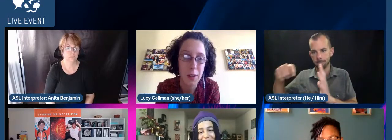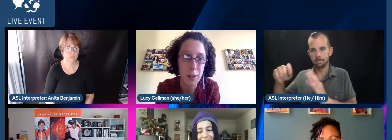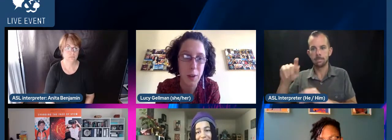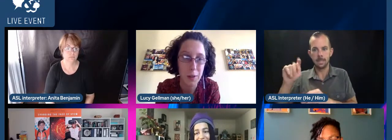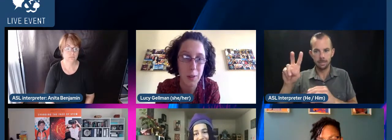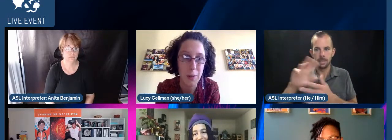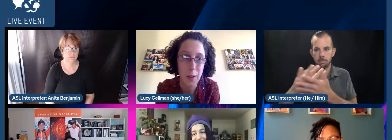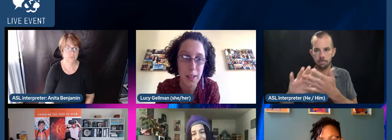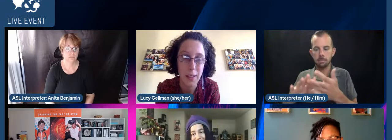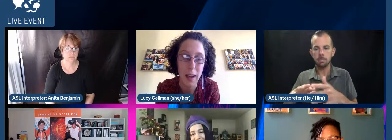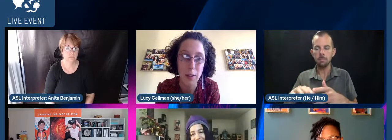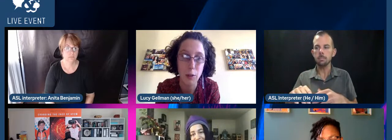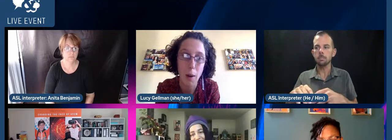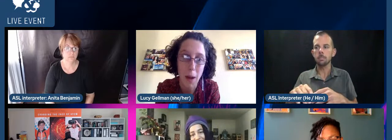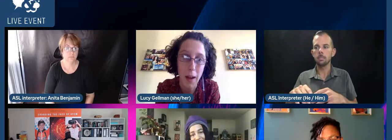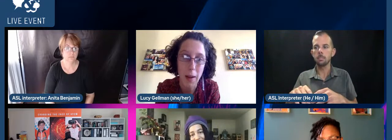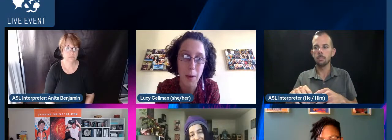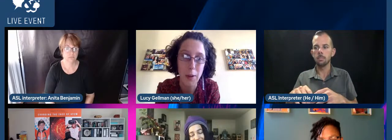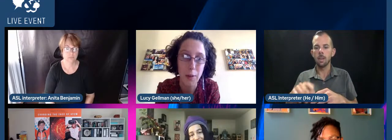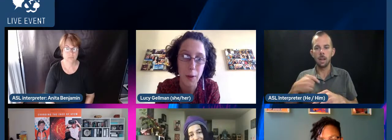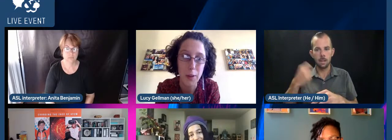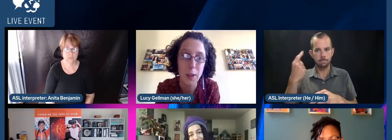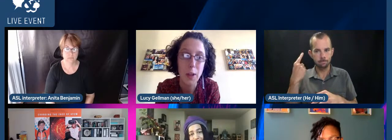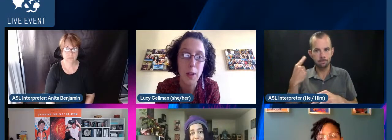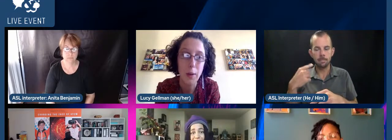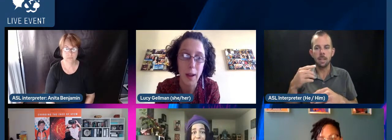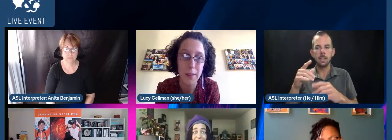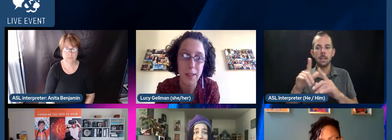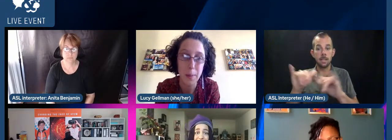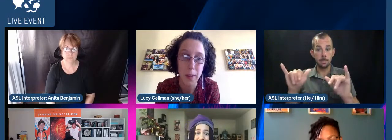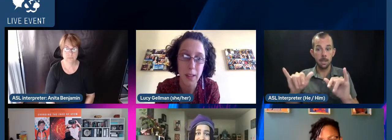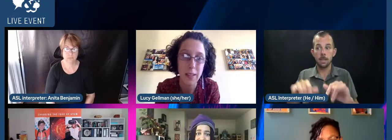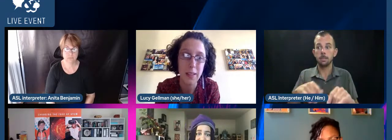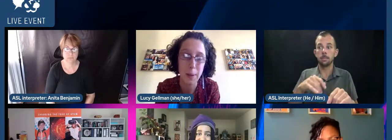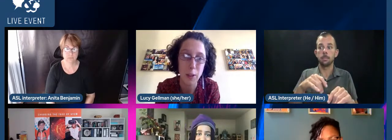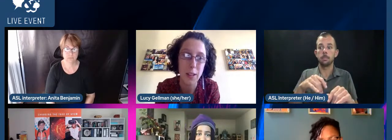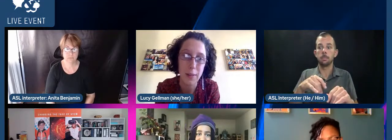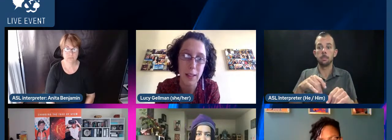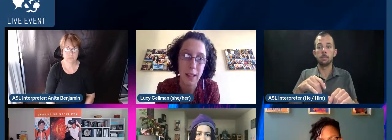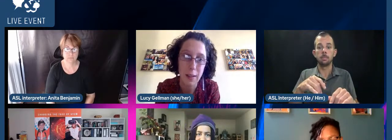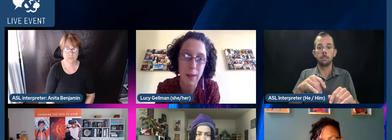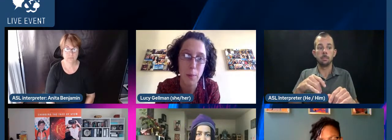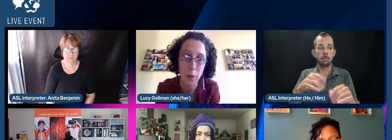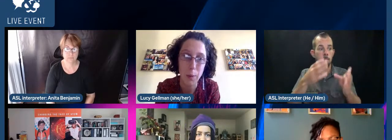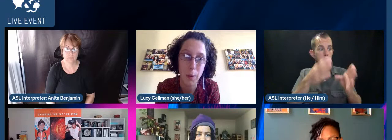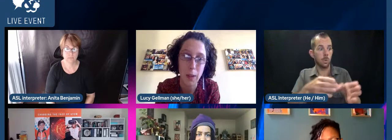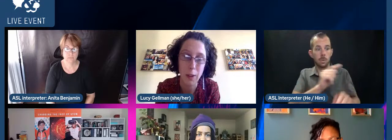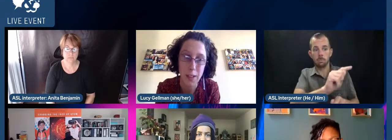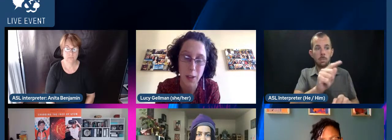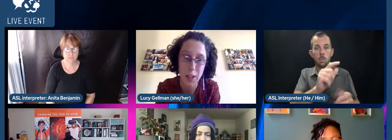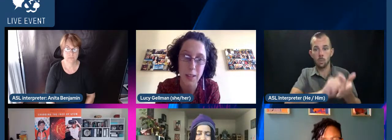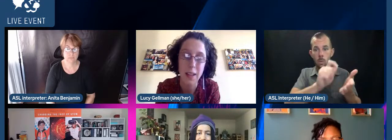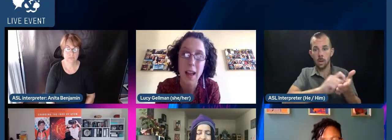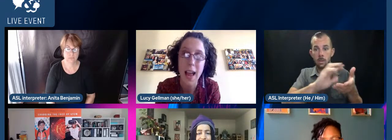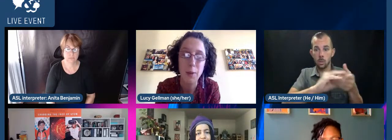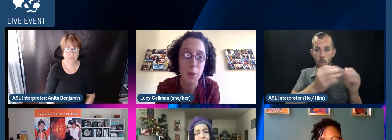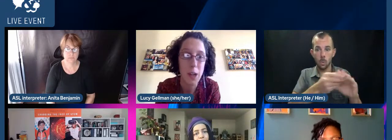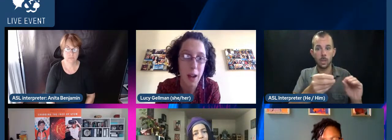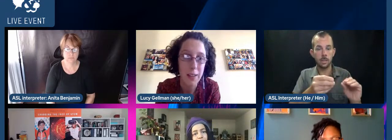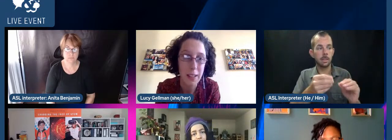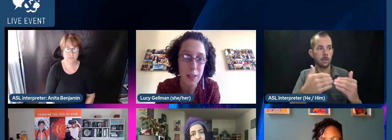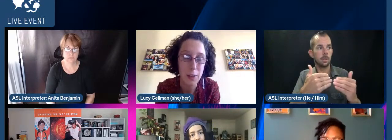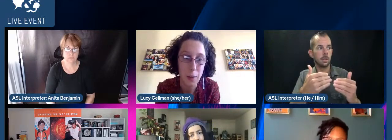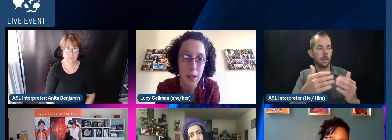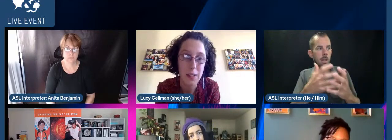too often there is also a focus on trauma among folks who have disabilities, especially if they live at multiple intersections. And